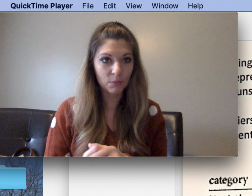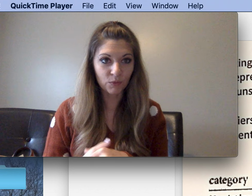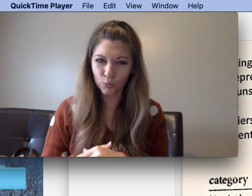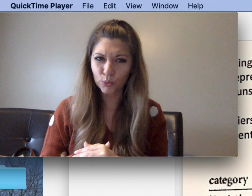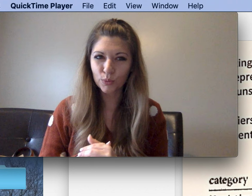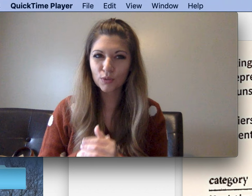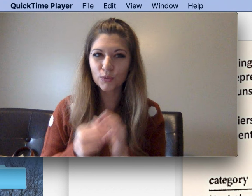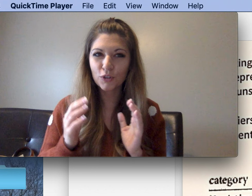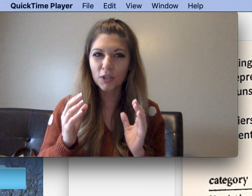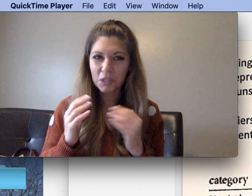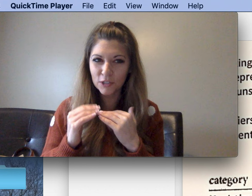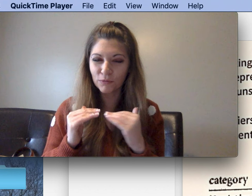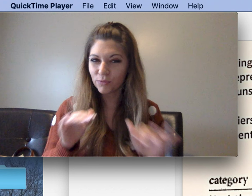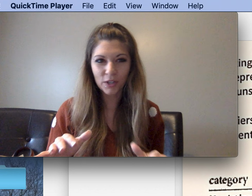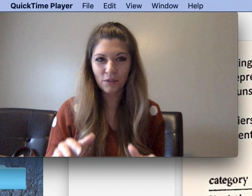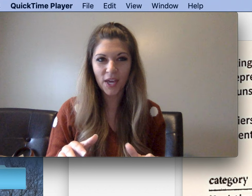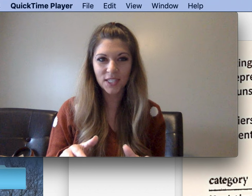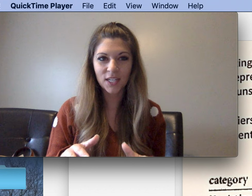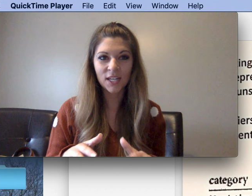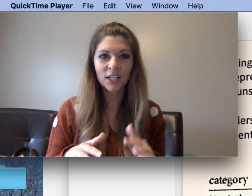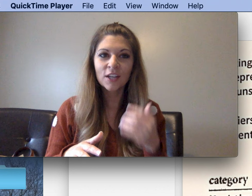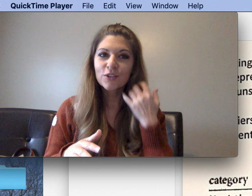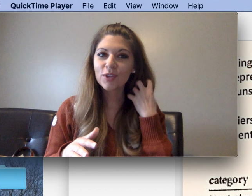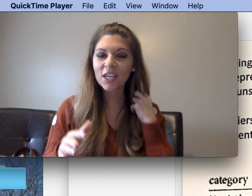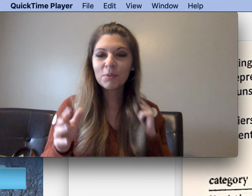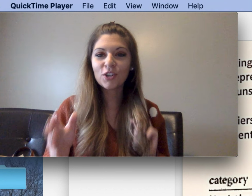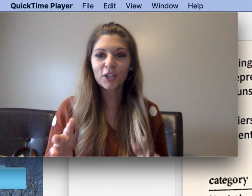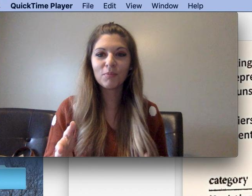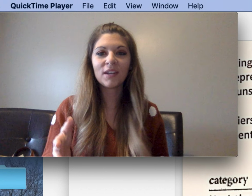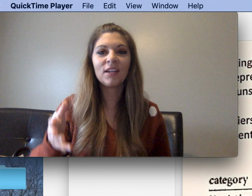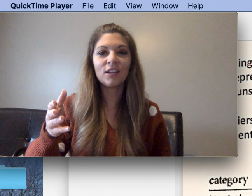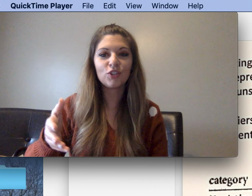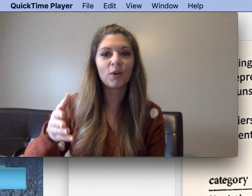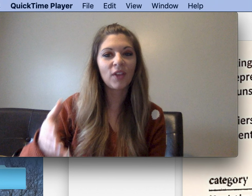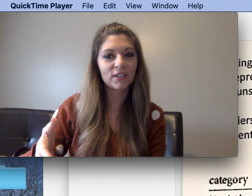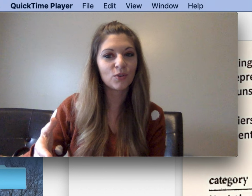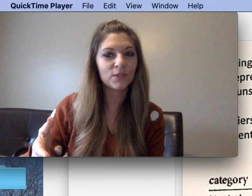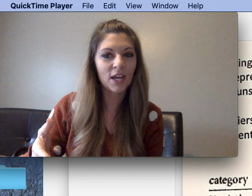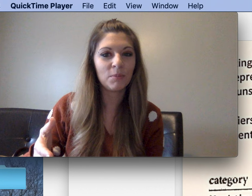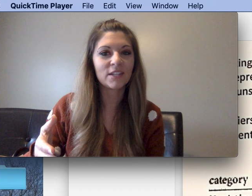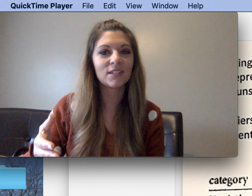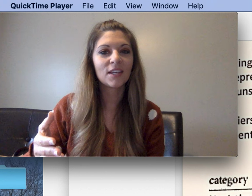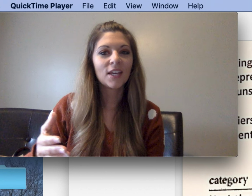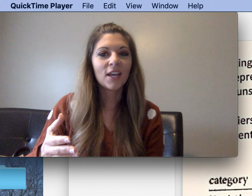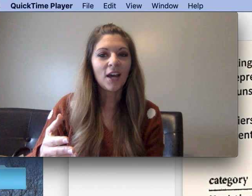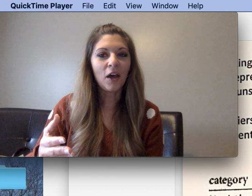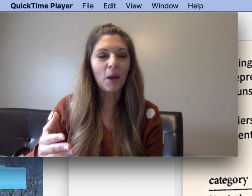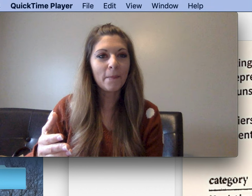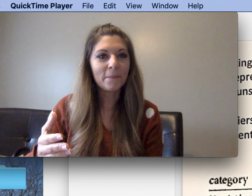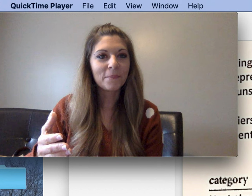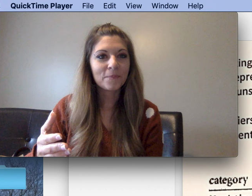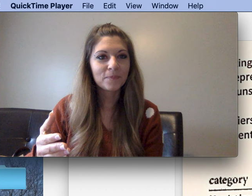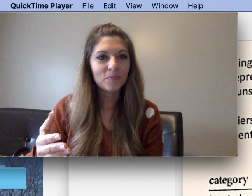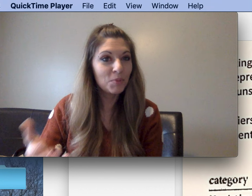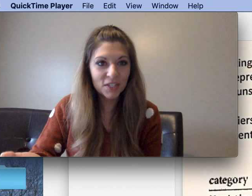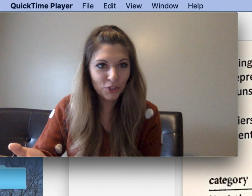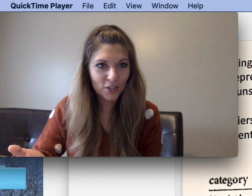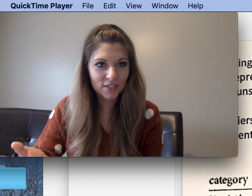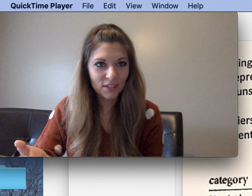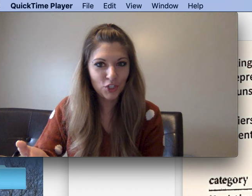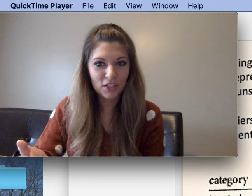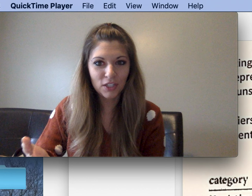follow some of the rules, which is very fascinating. So they can't be documented into our lexical database